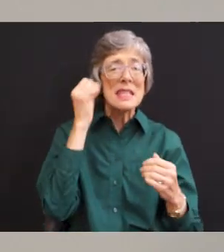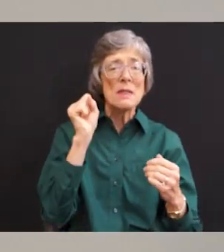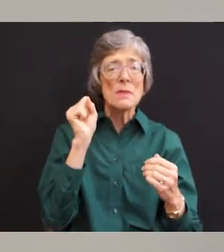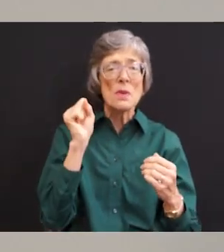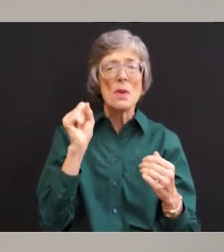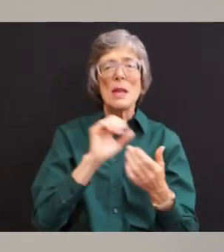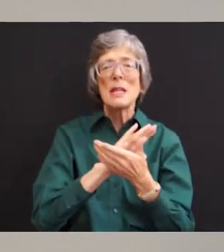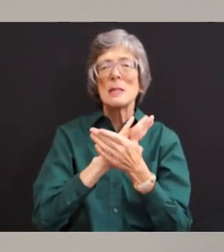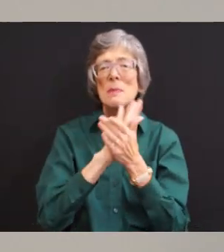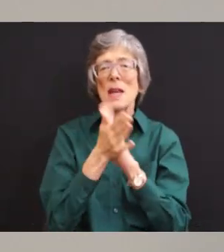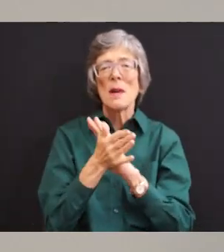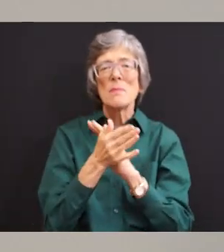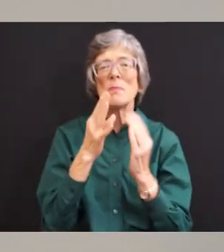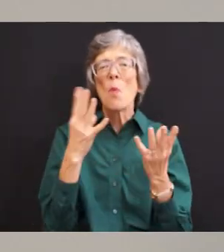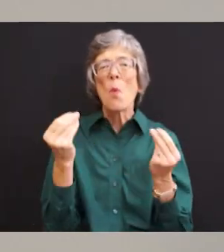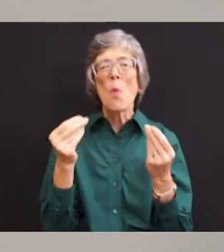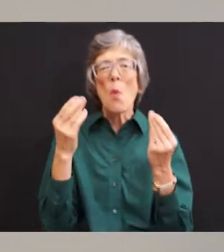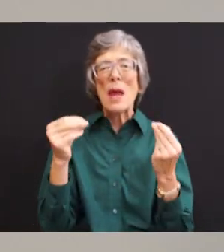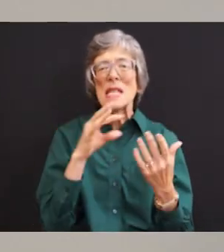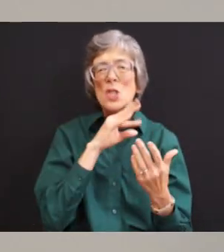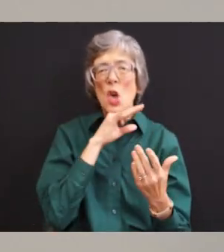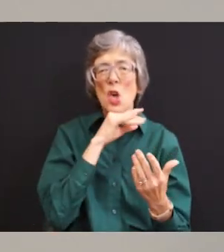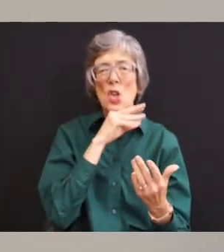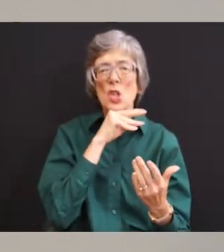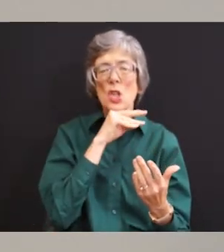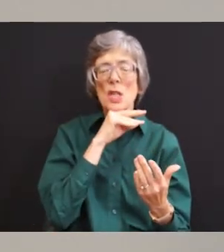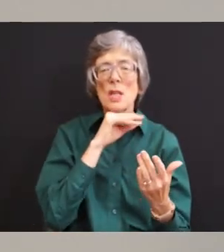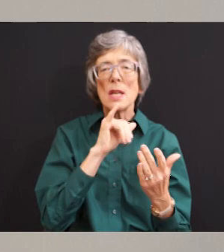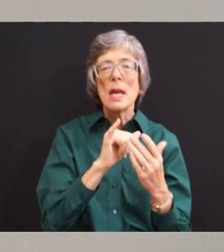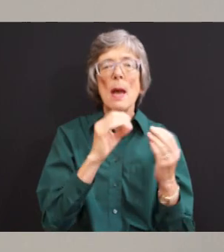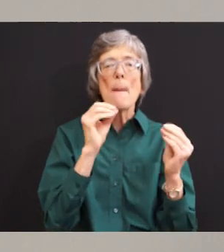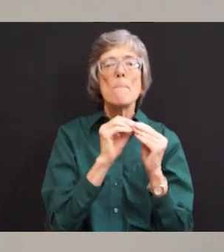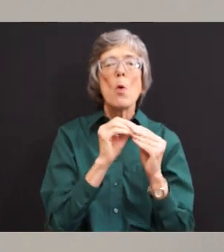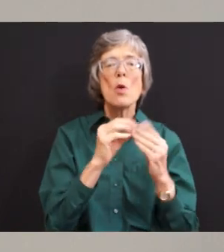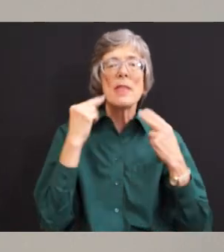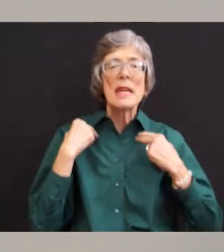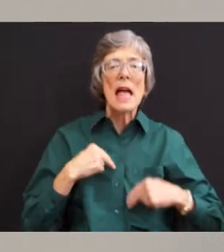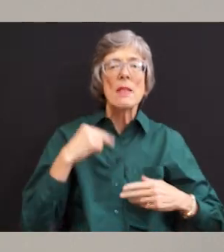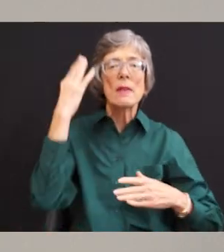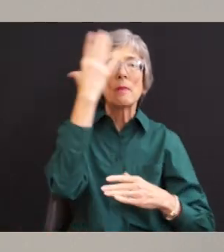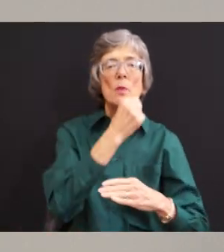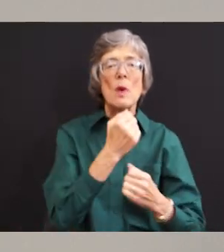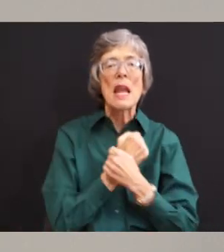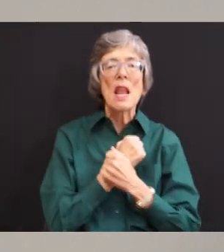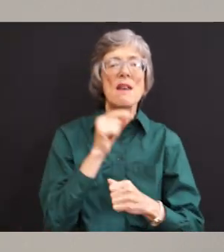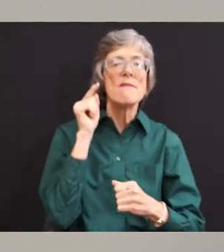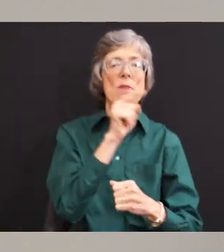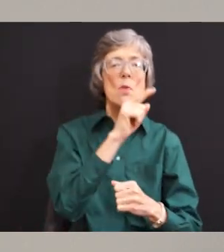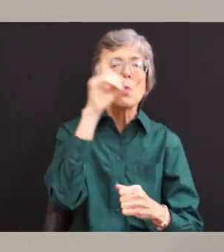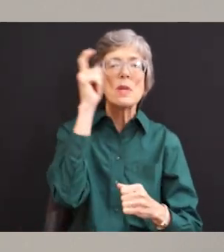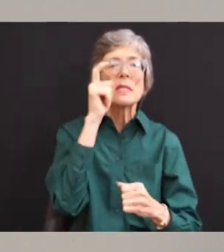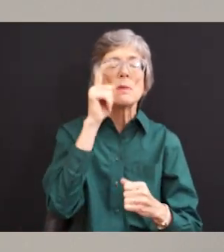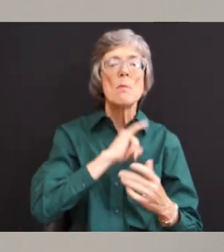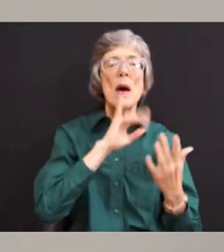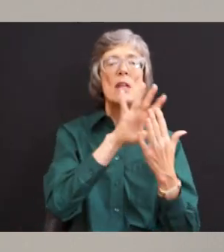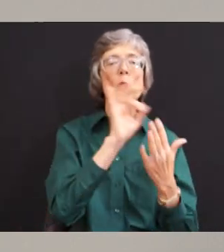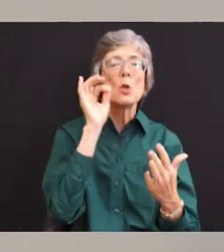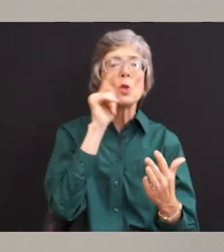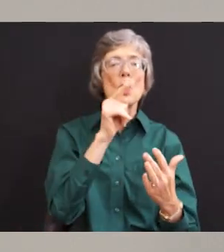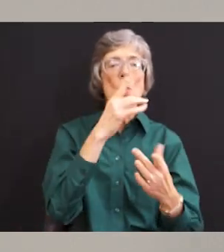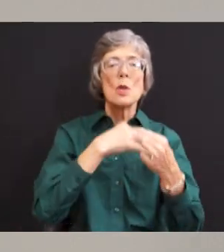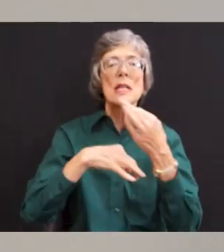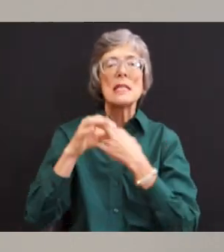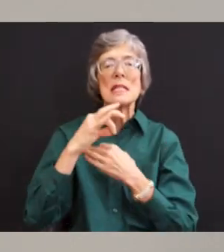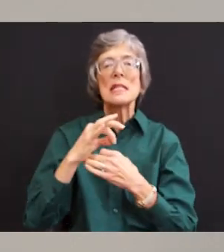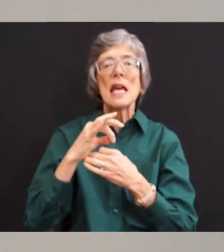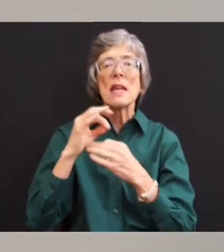is to be accounted mire. Beyond health and comeliness, I loved her. I chose to have her rather than the light,